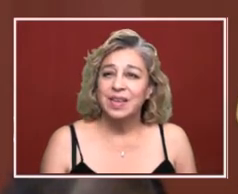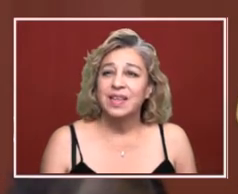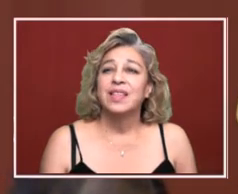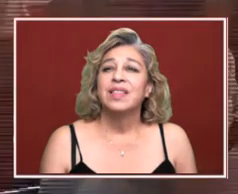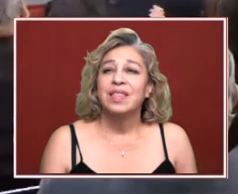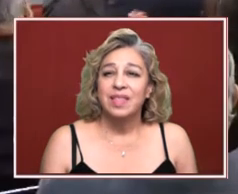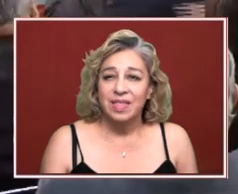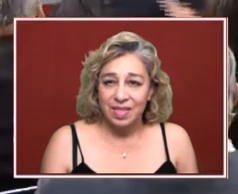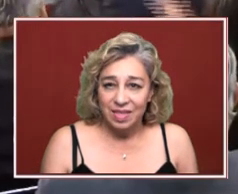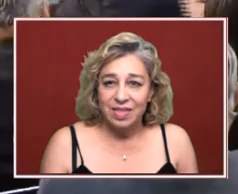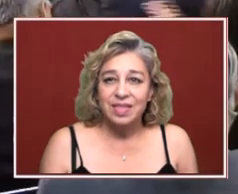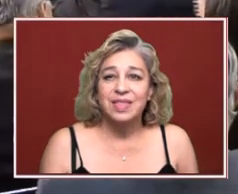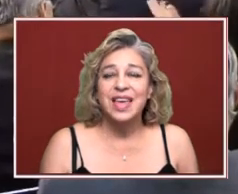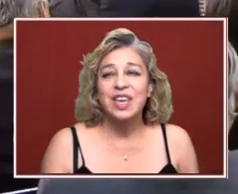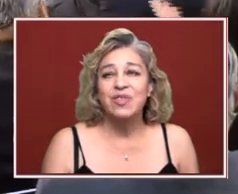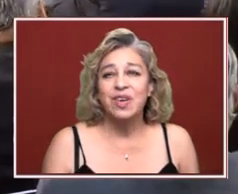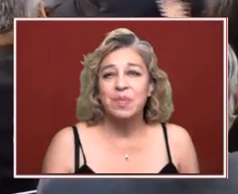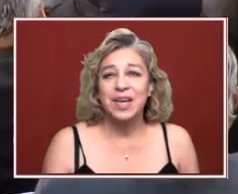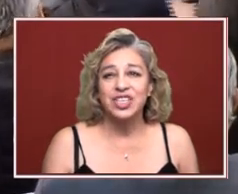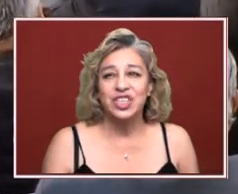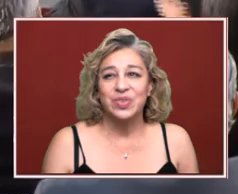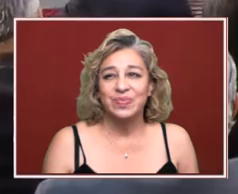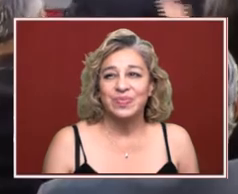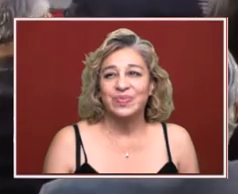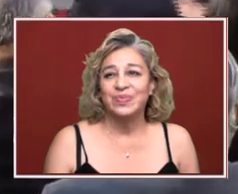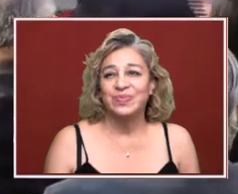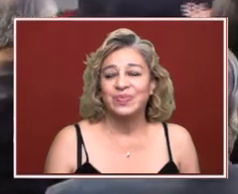gracias. Thank you very much.